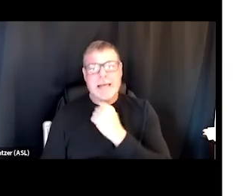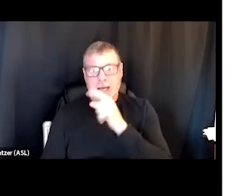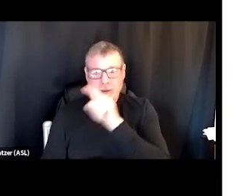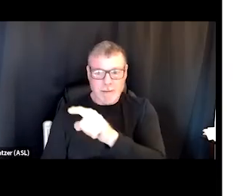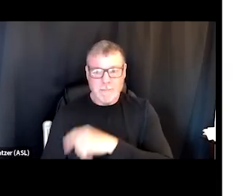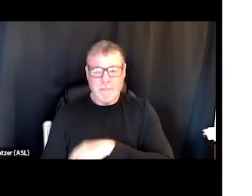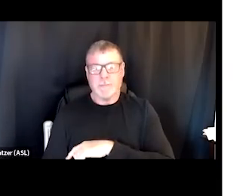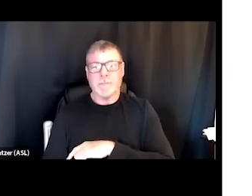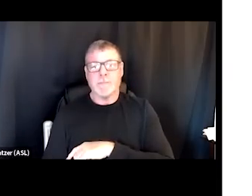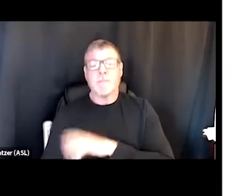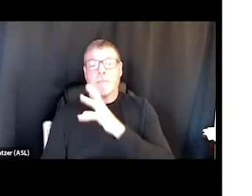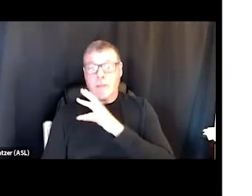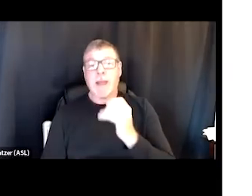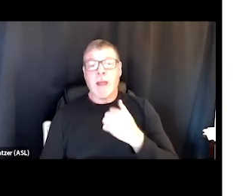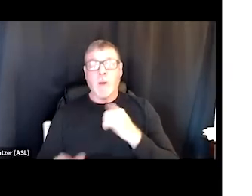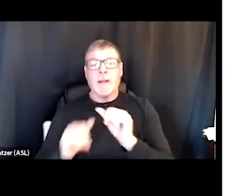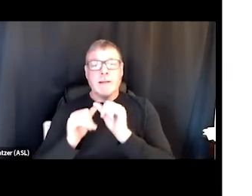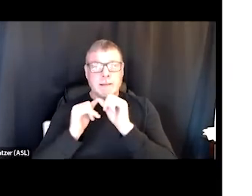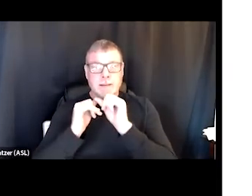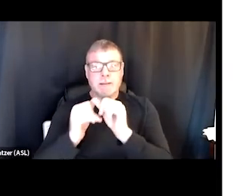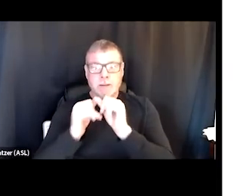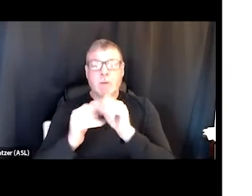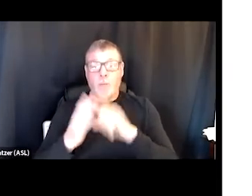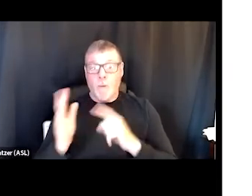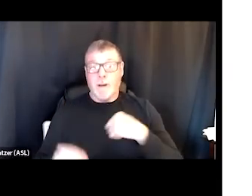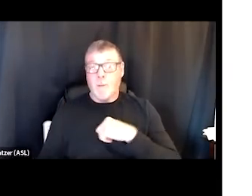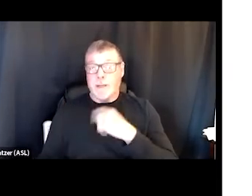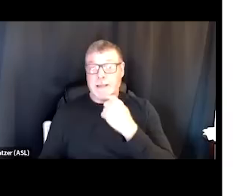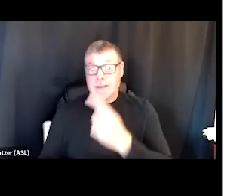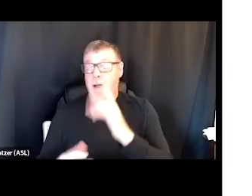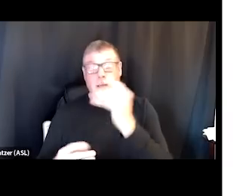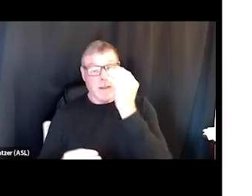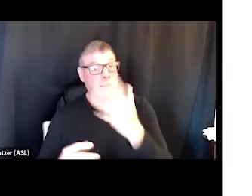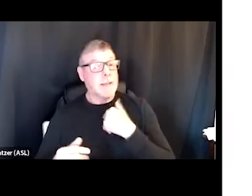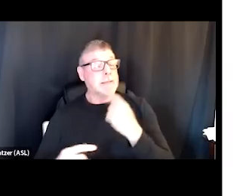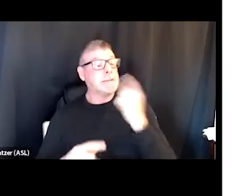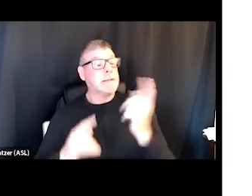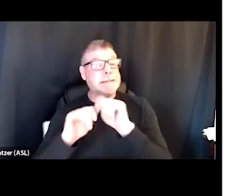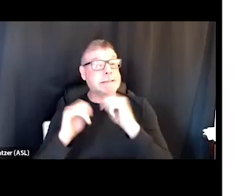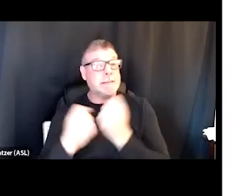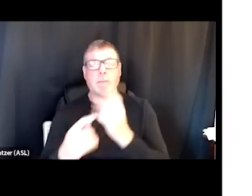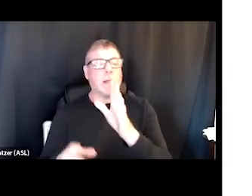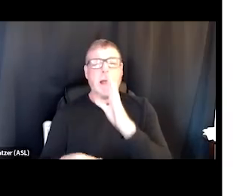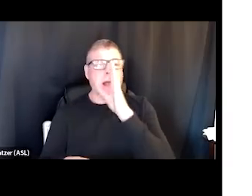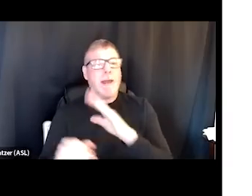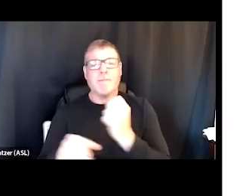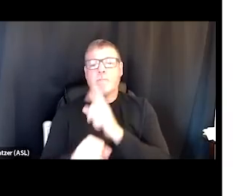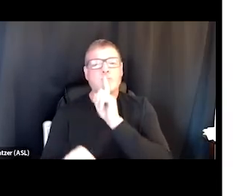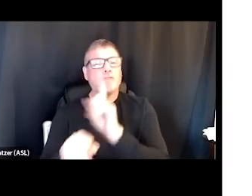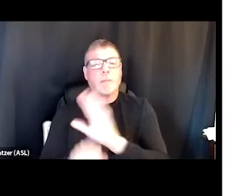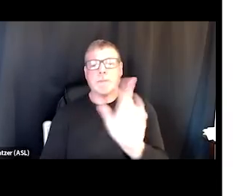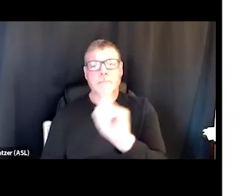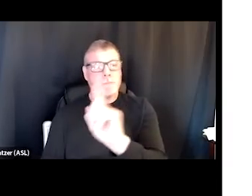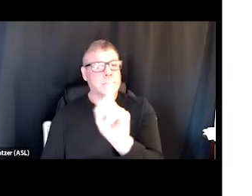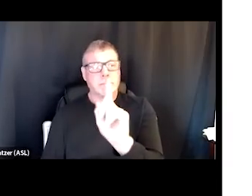that we are consistent on what we say. So one thing I always tell our team is be consistent. Never make any promises.